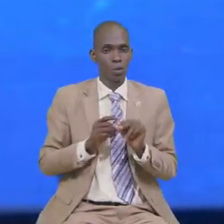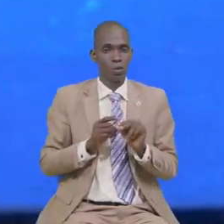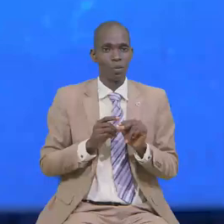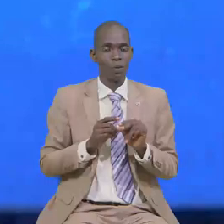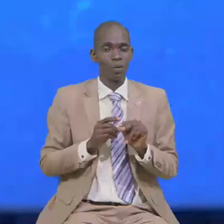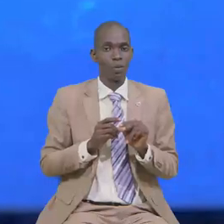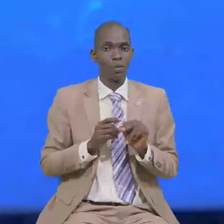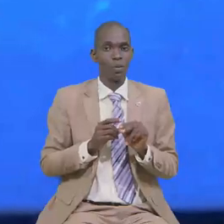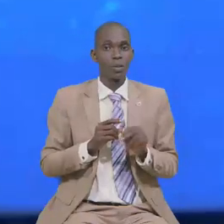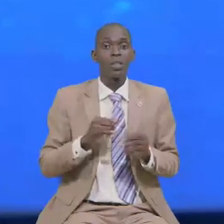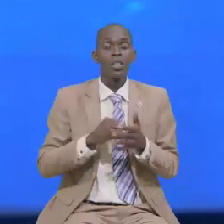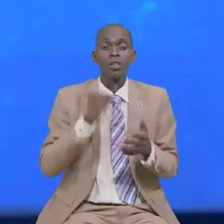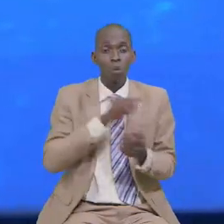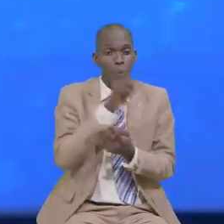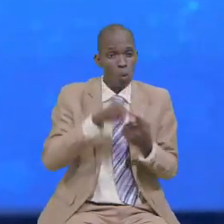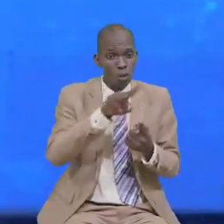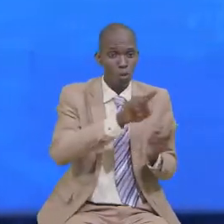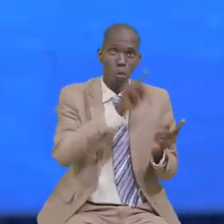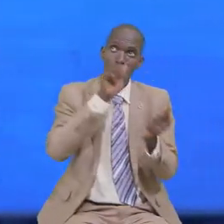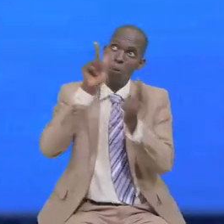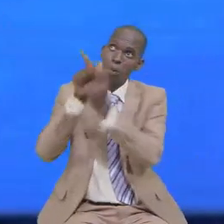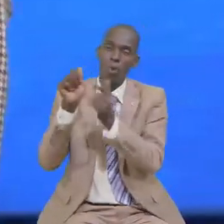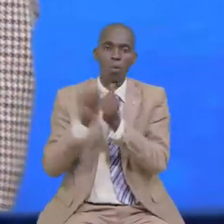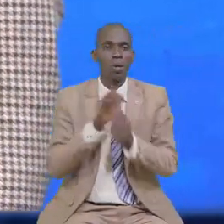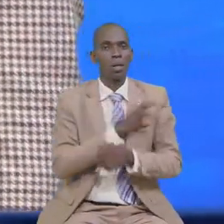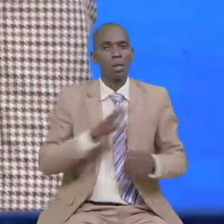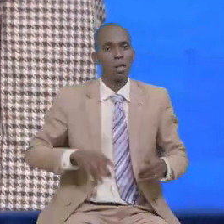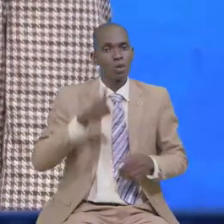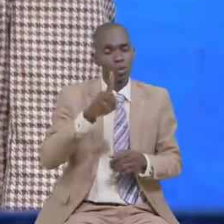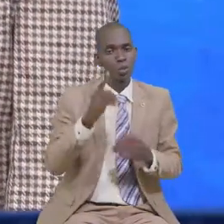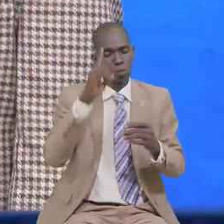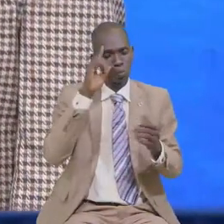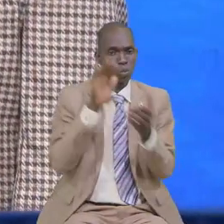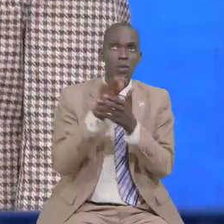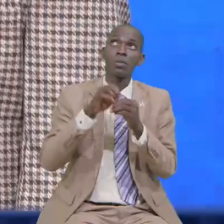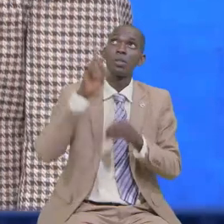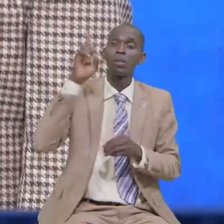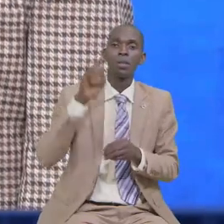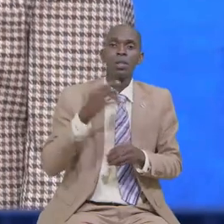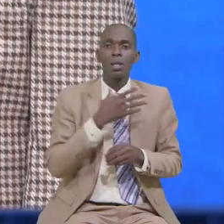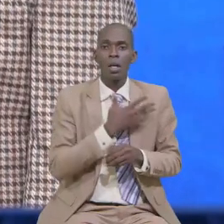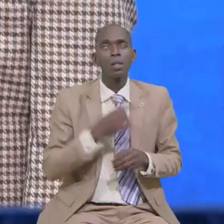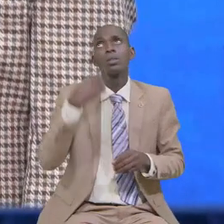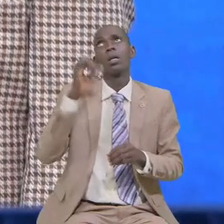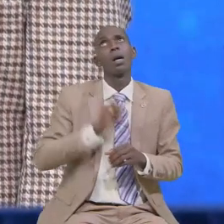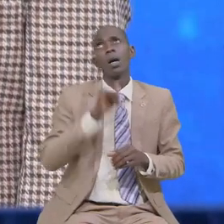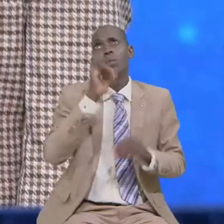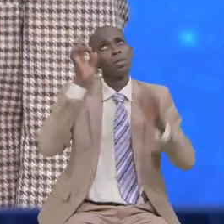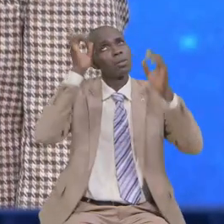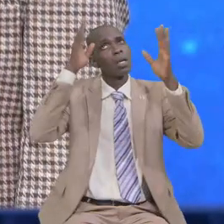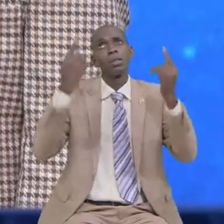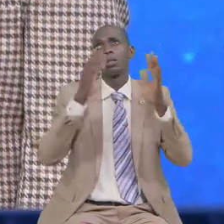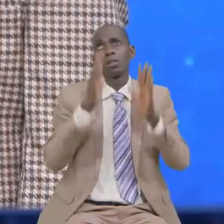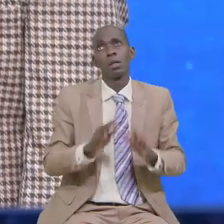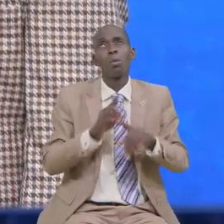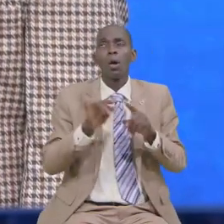It's when you come to Christ and you trust him. I'm a terrible sinner, but I'm seeking